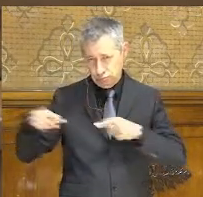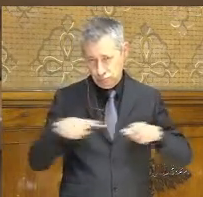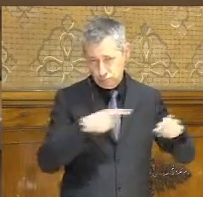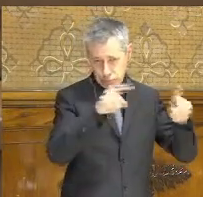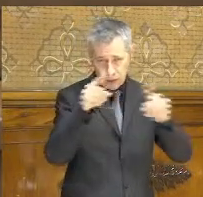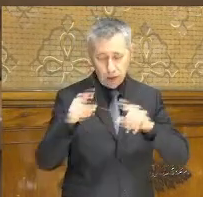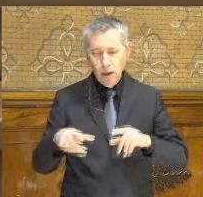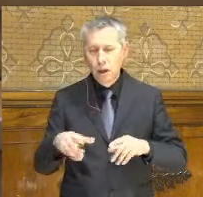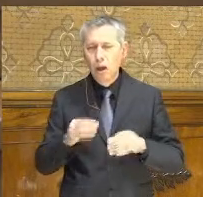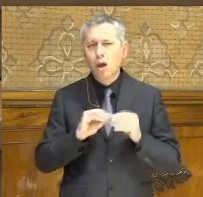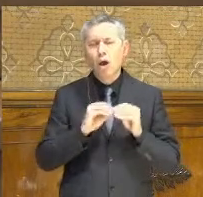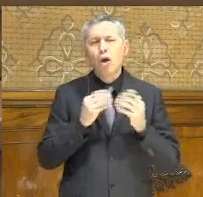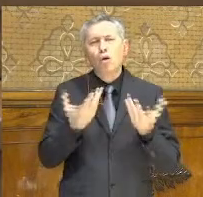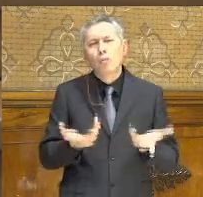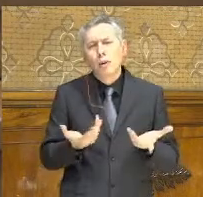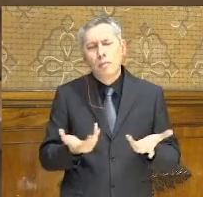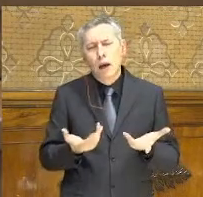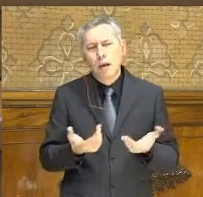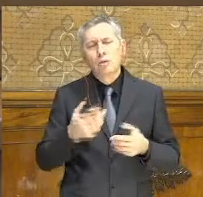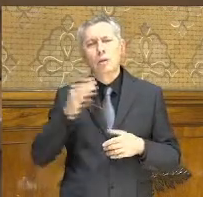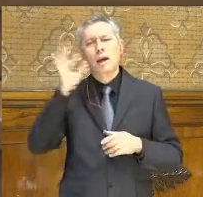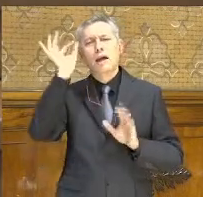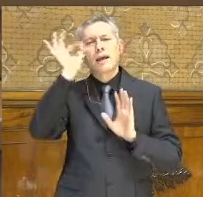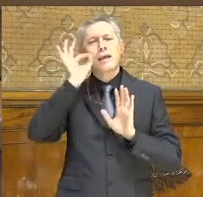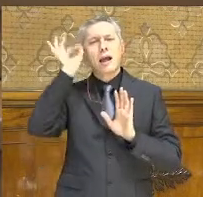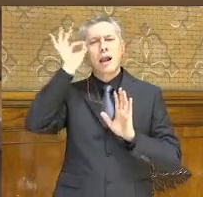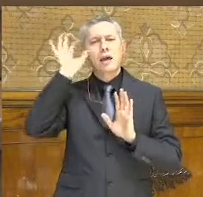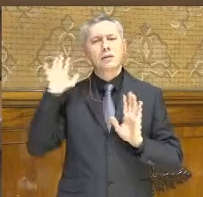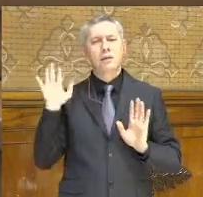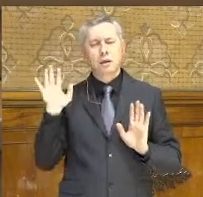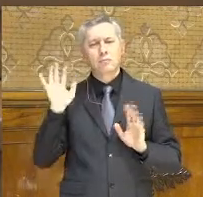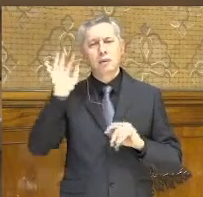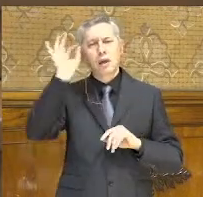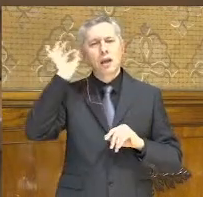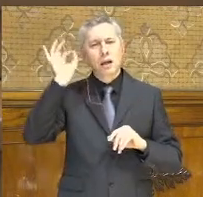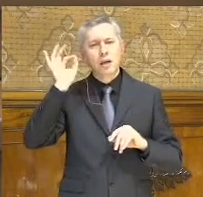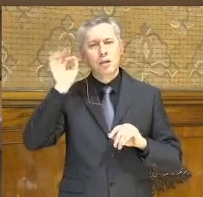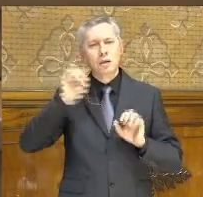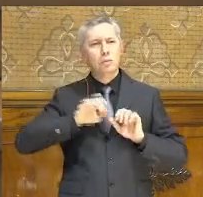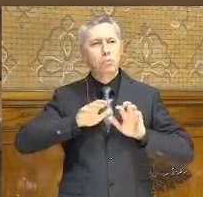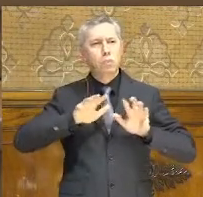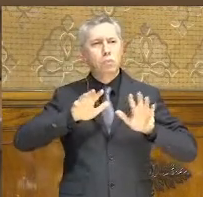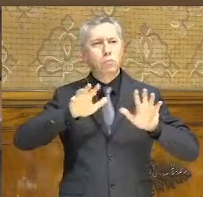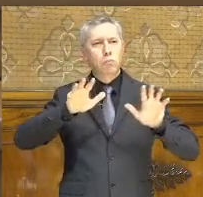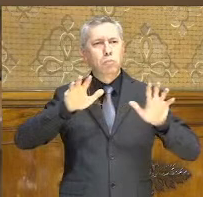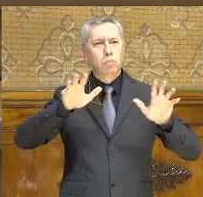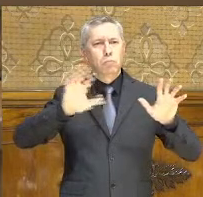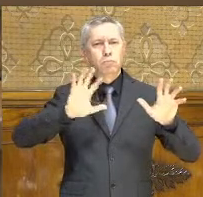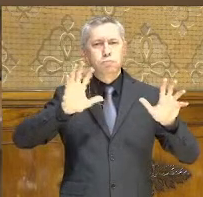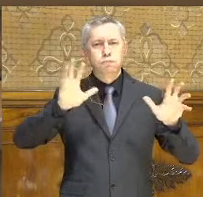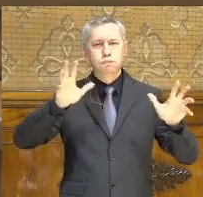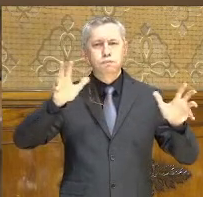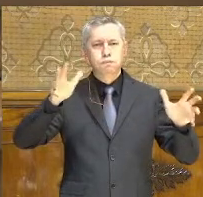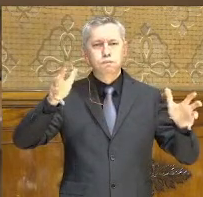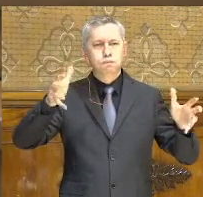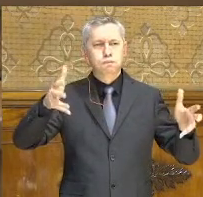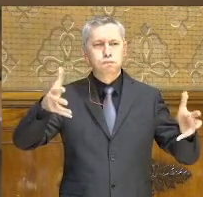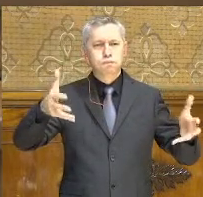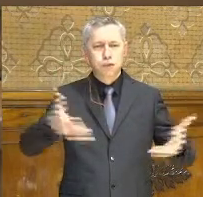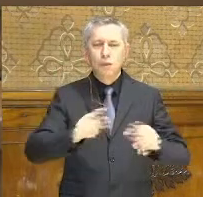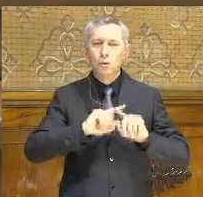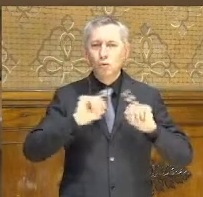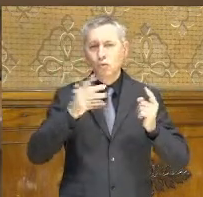overall globalized and globalized language? So you also talked